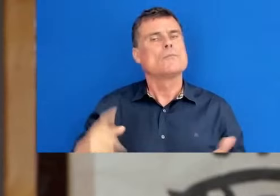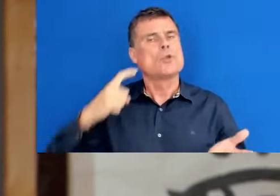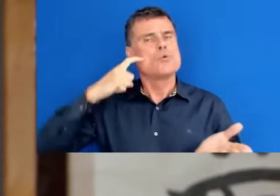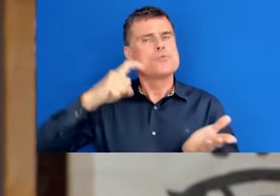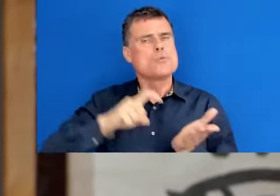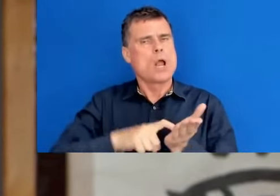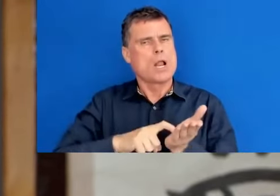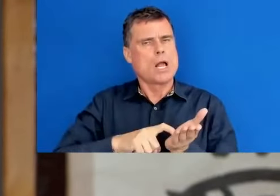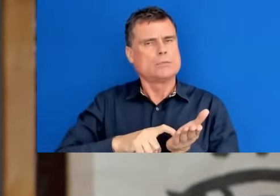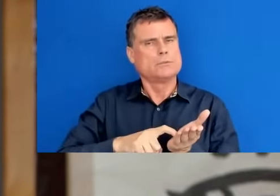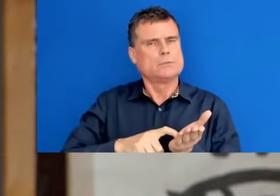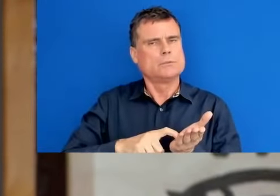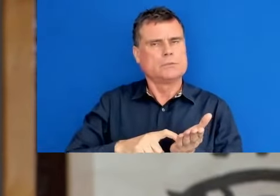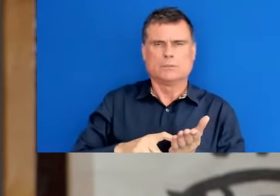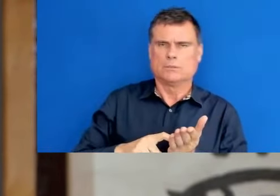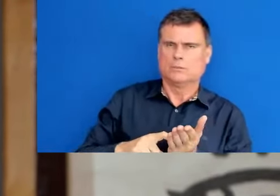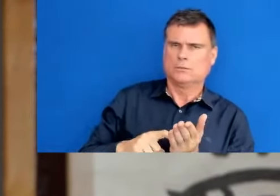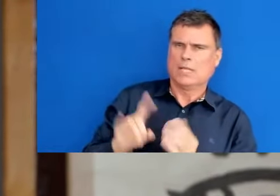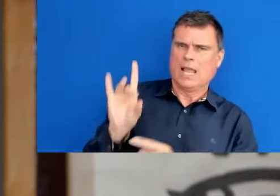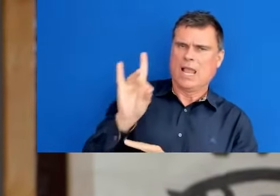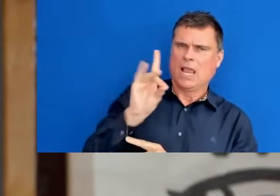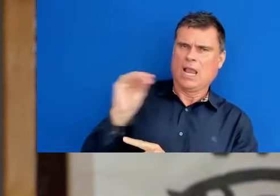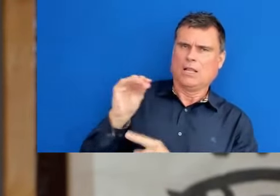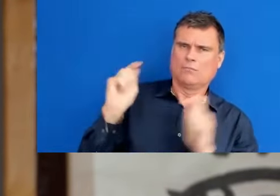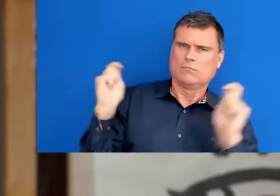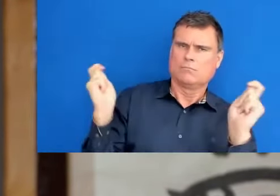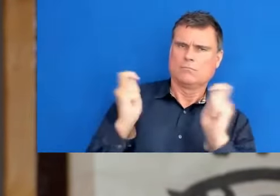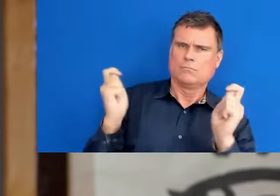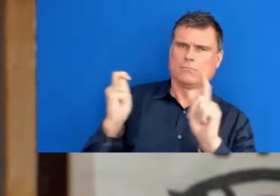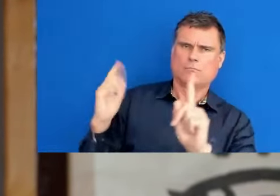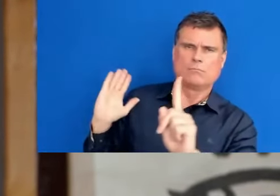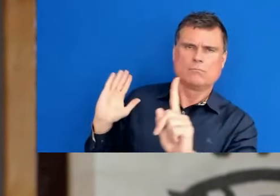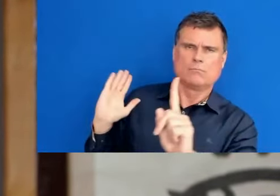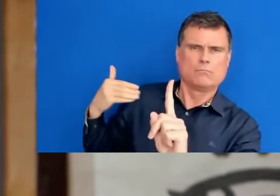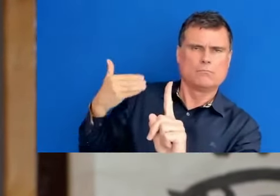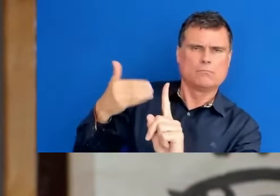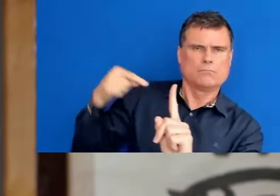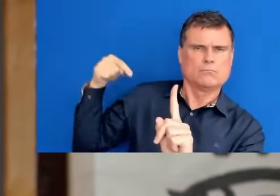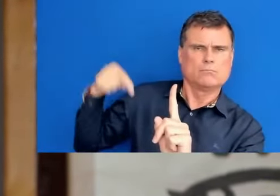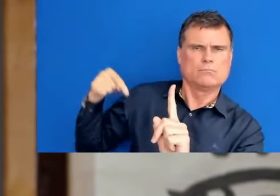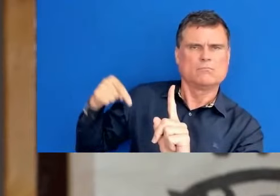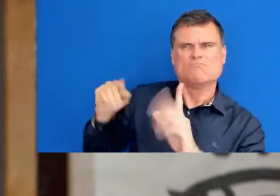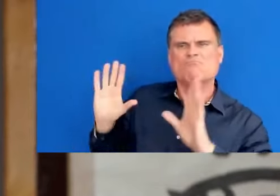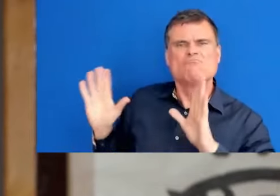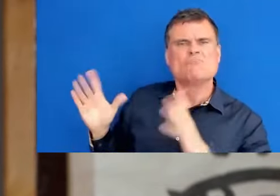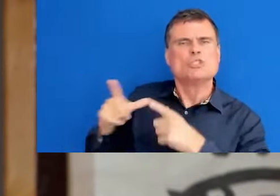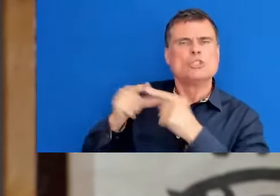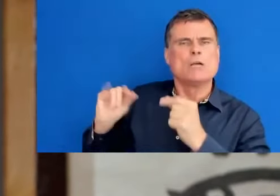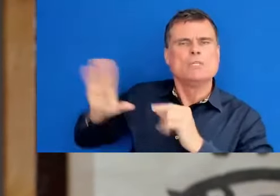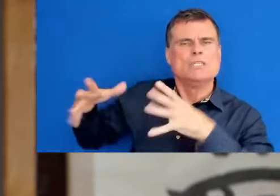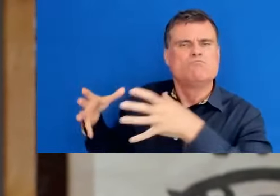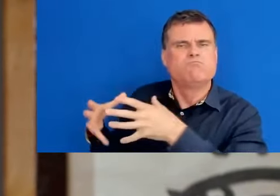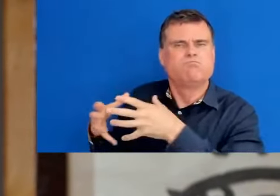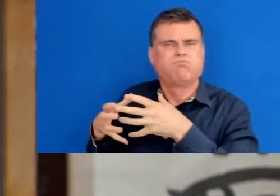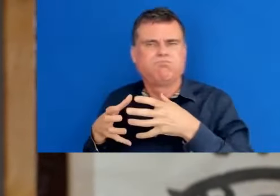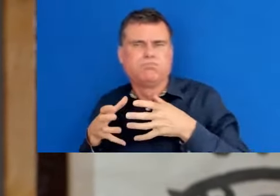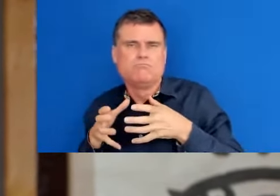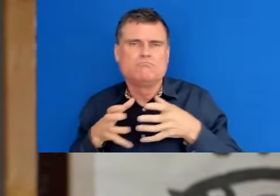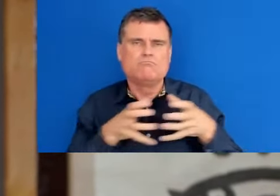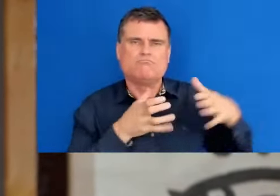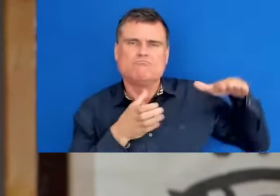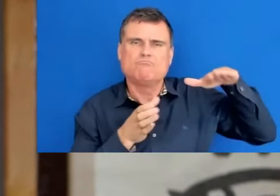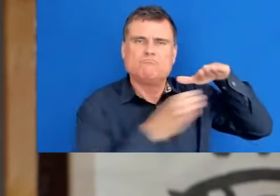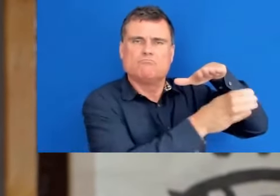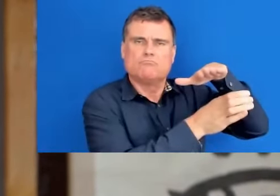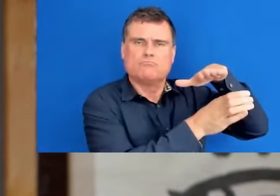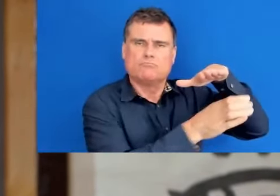We're here to mark the 80th anniversary of the traumatic internment of thousands of Japanese Canadians, to honor their legacies